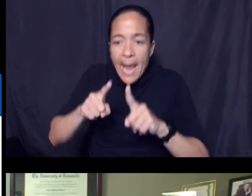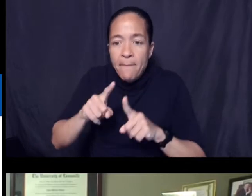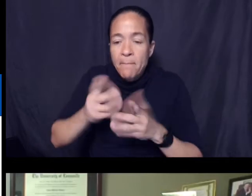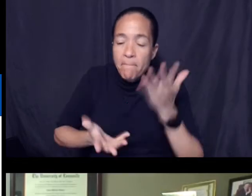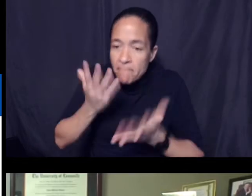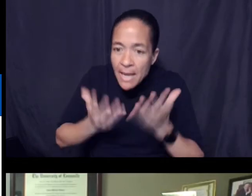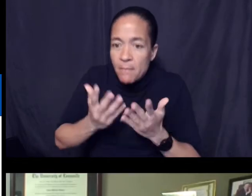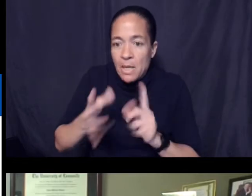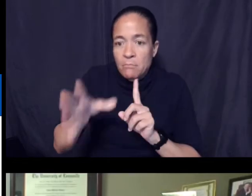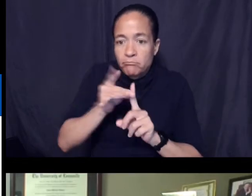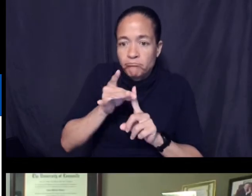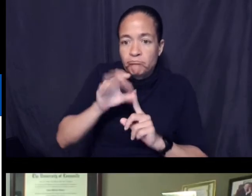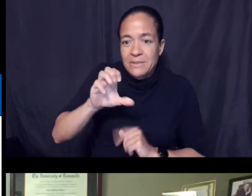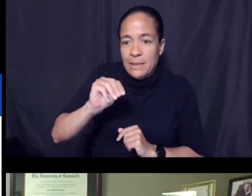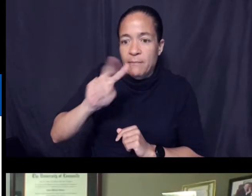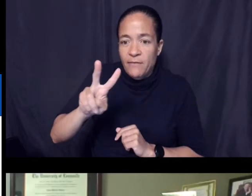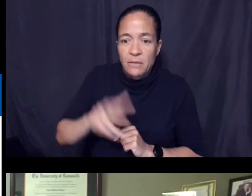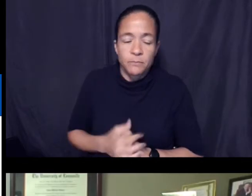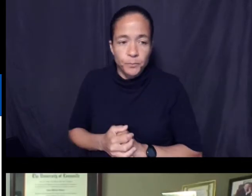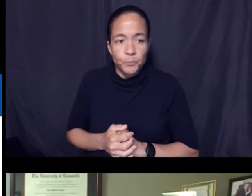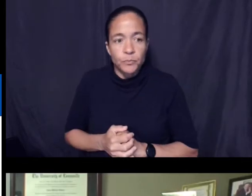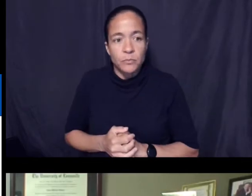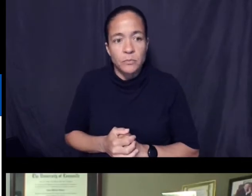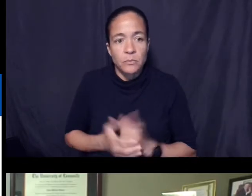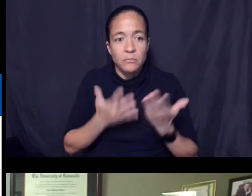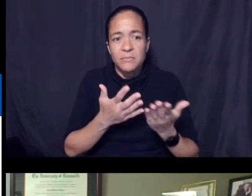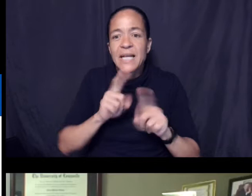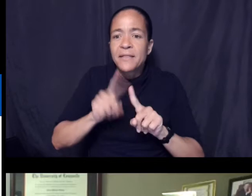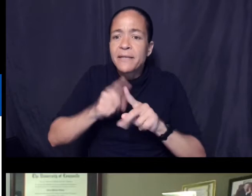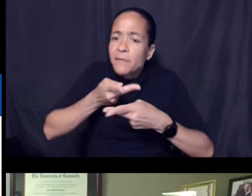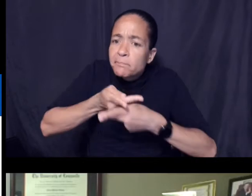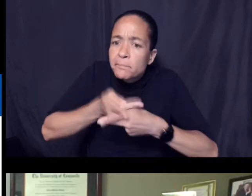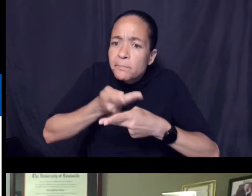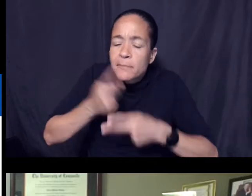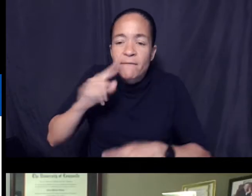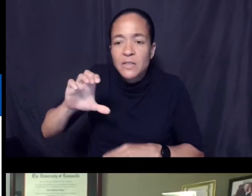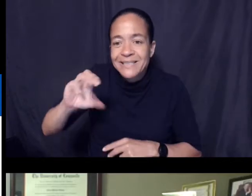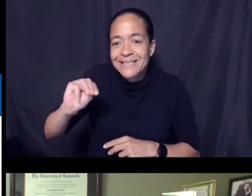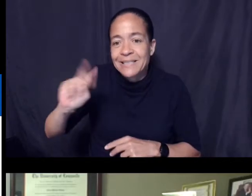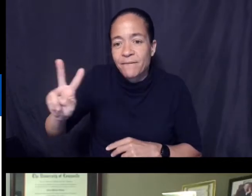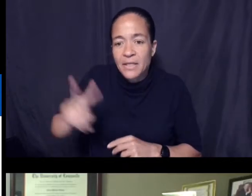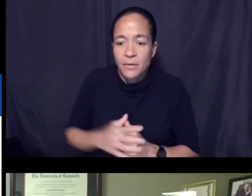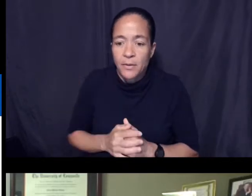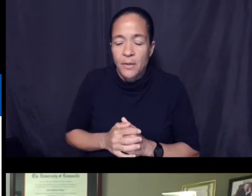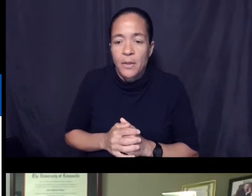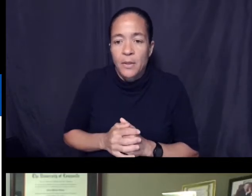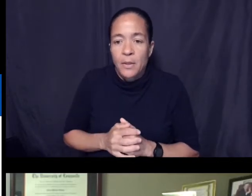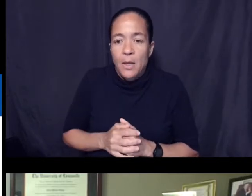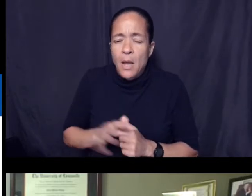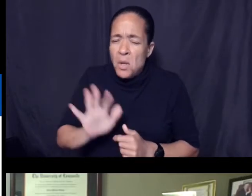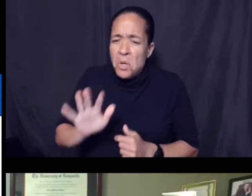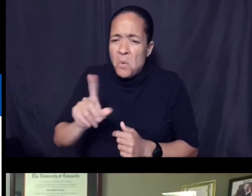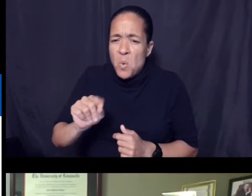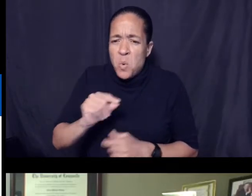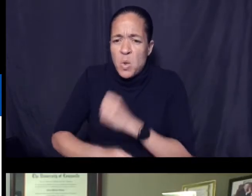This is a slide discussing the therapies for congenital CMV. And so approximately 20 years or